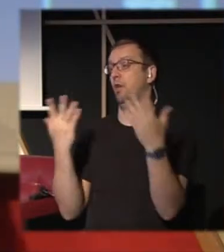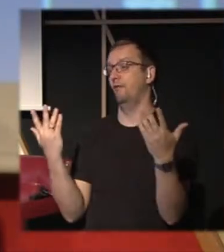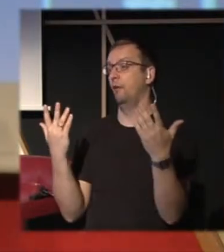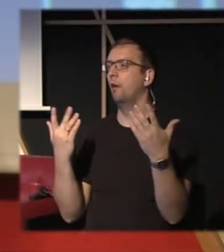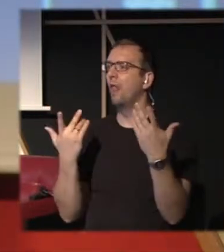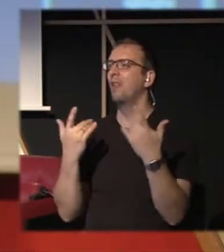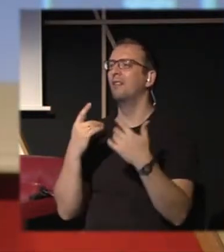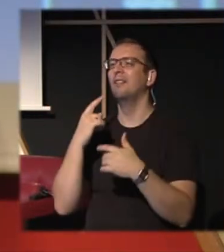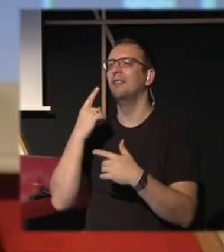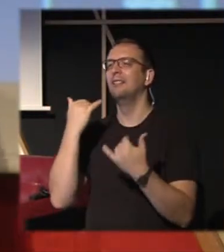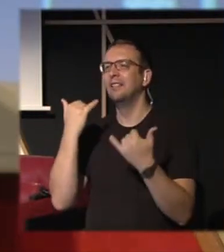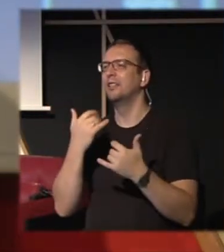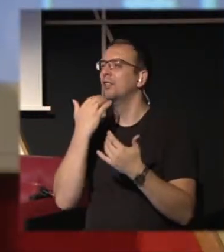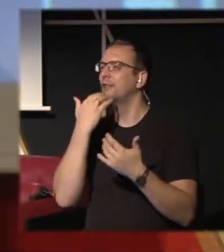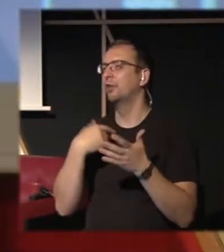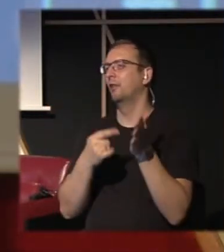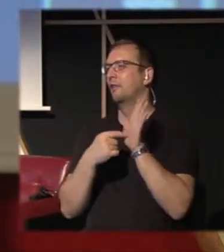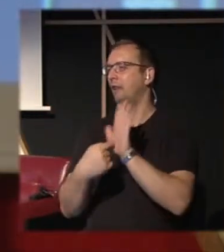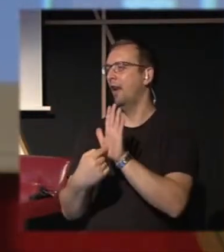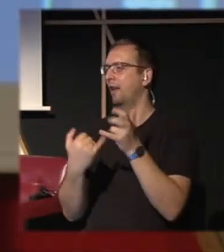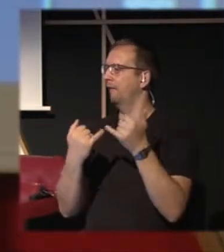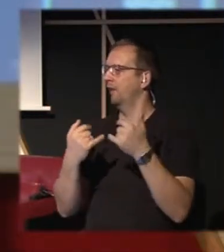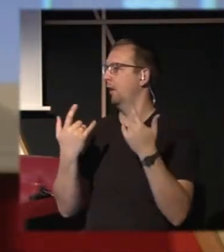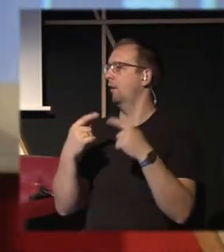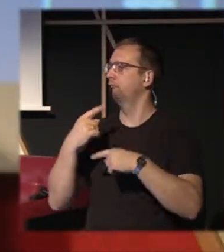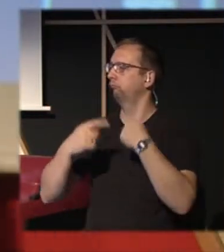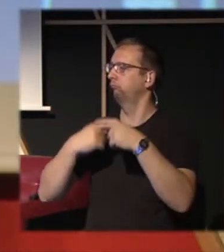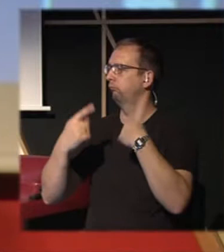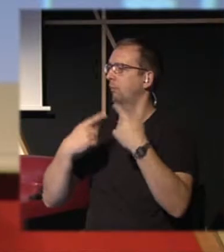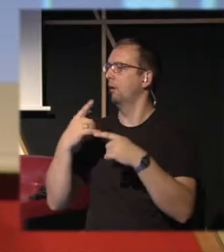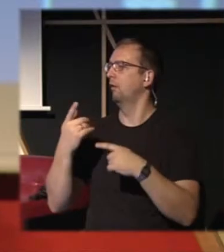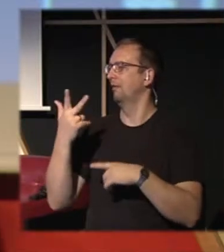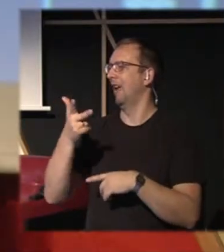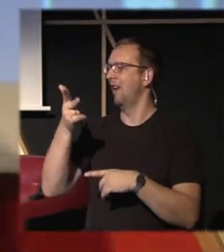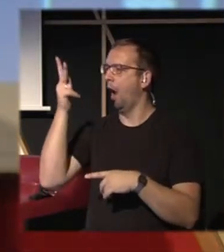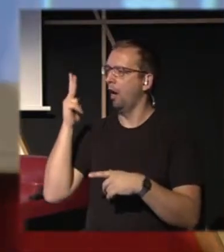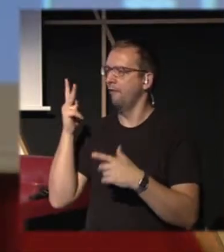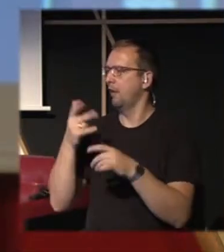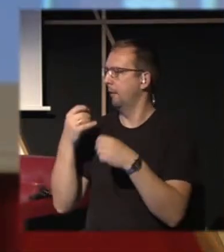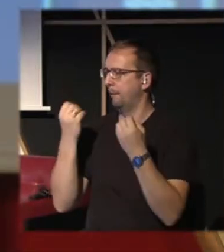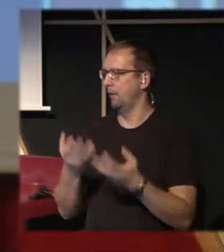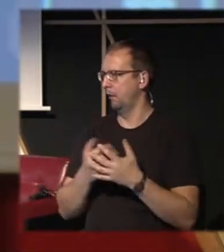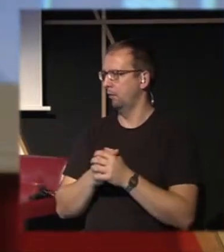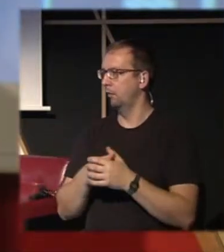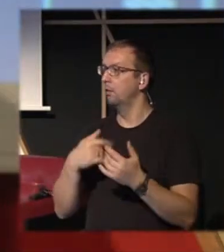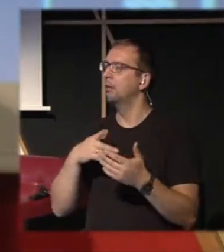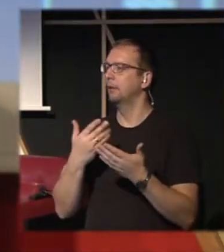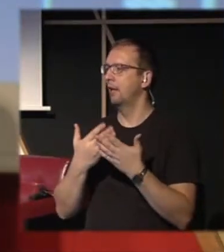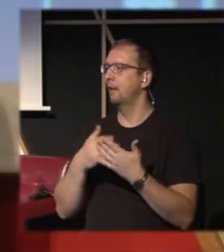And for this, I would like to invite on stage, first of all, Alexis Angelopoulos from